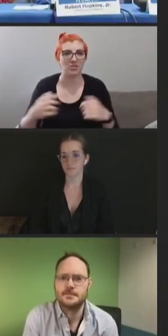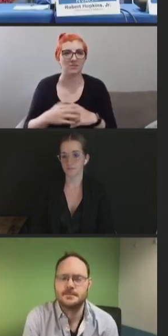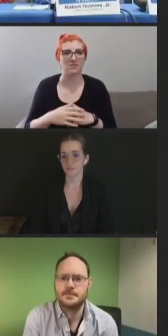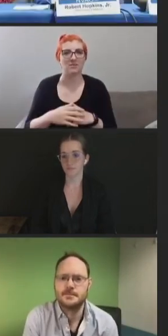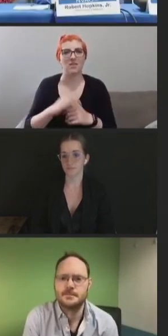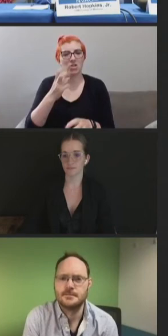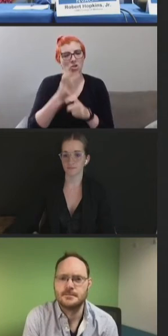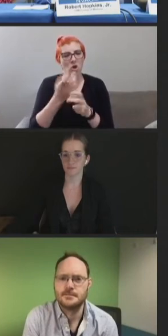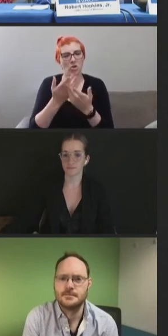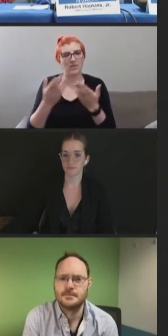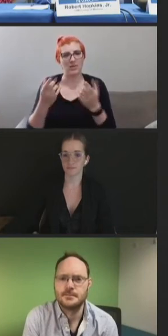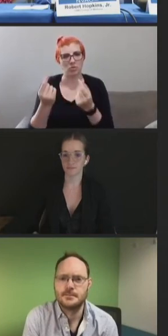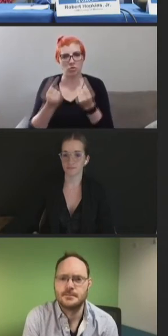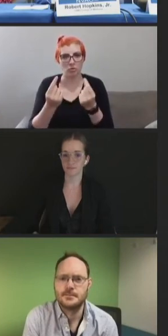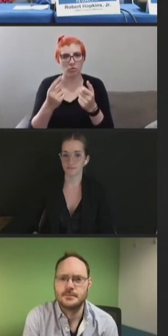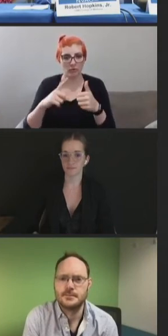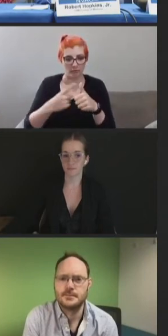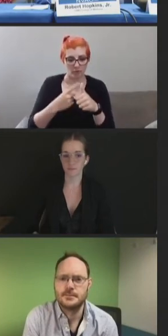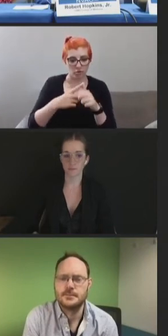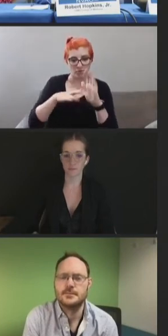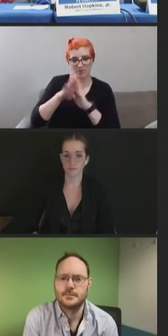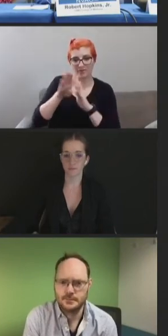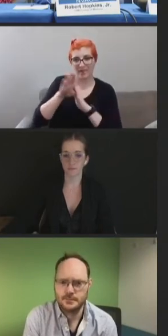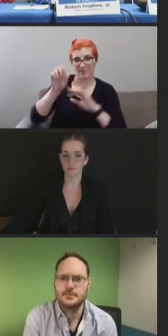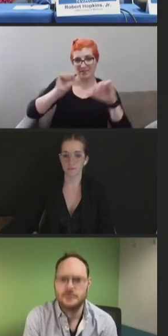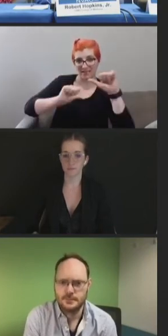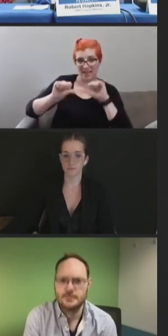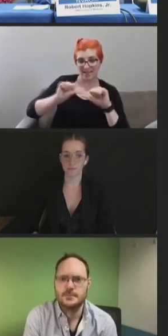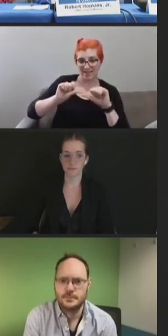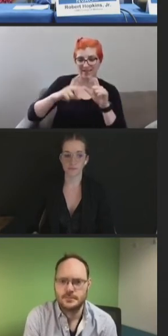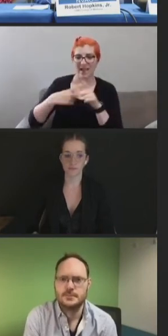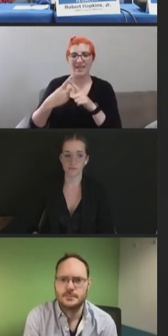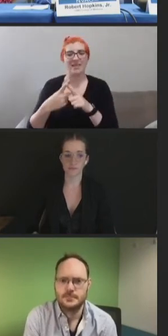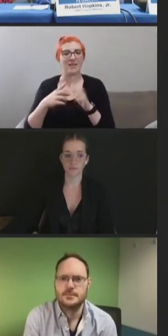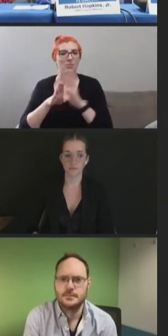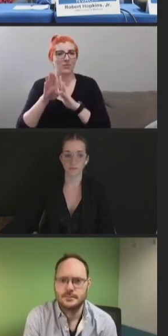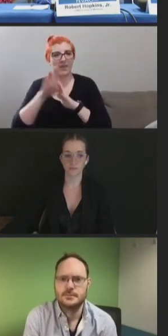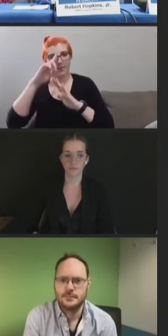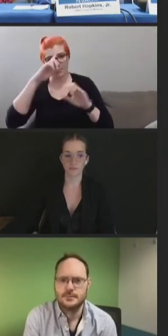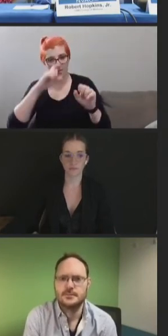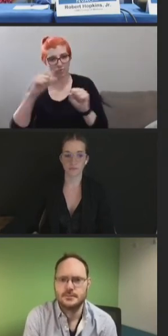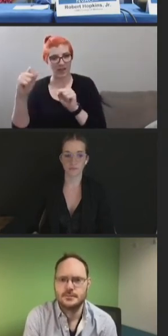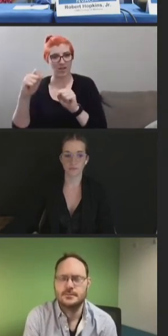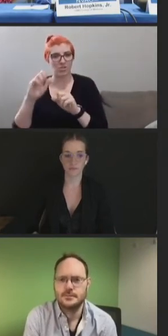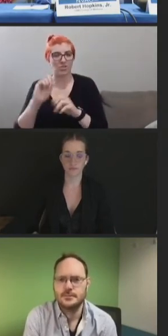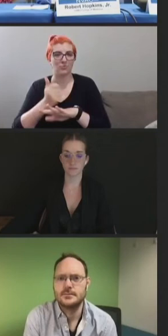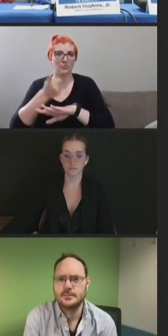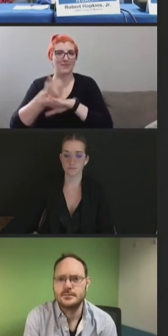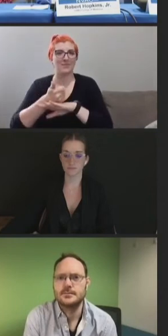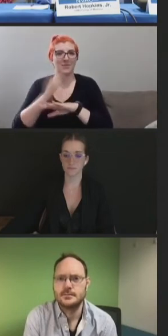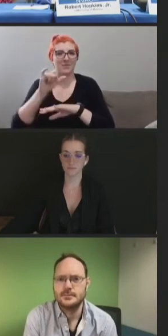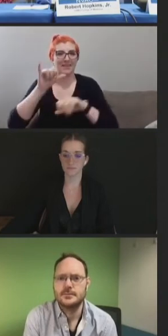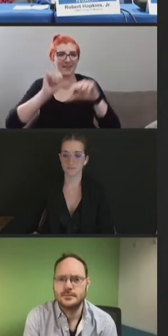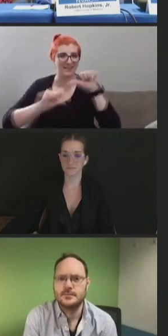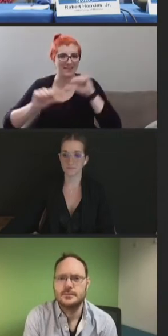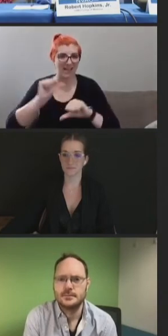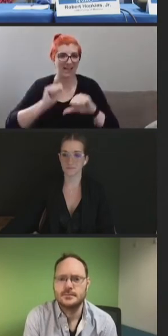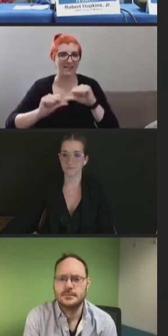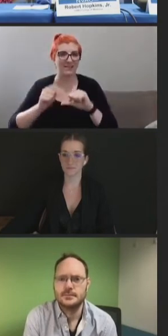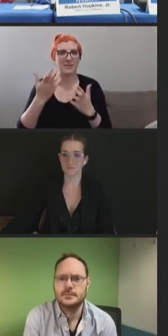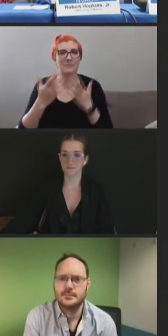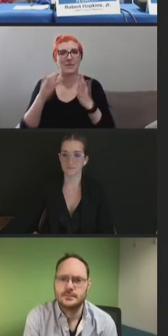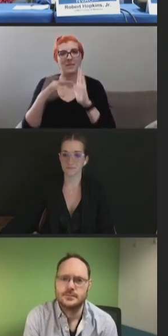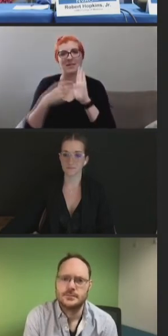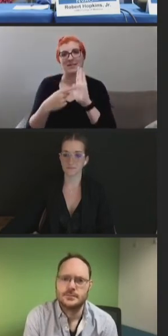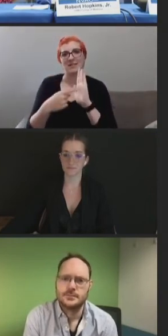think first you develop the science, then you develop the strategies to implement that science. Maybe an example would